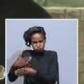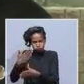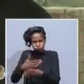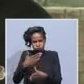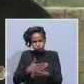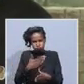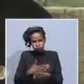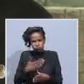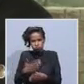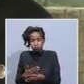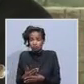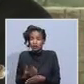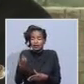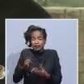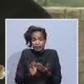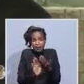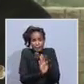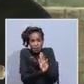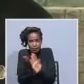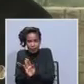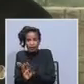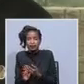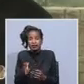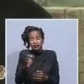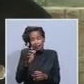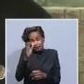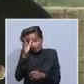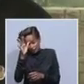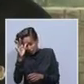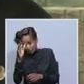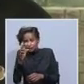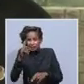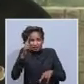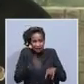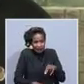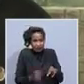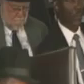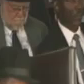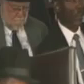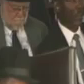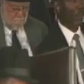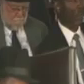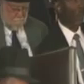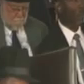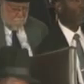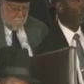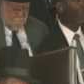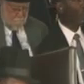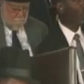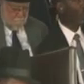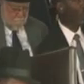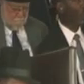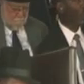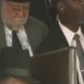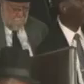the curfew and the constant harassment by the minority colonial army of South Africa. Former President